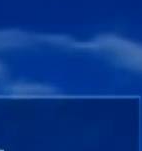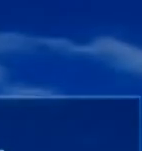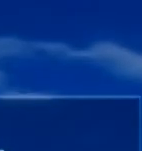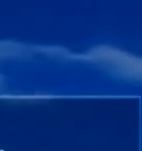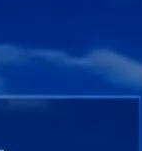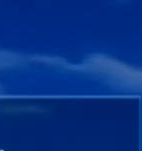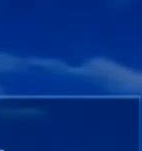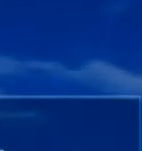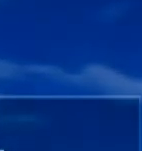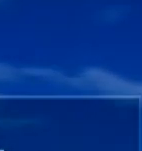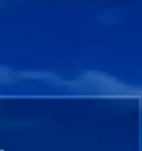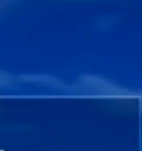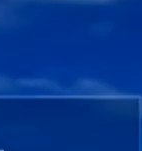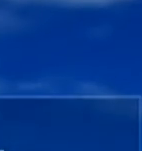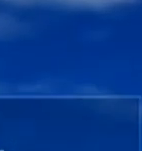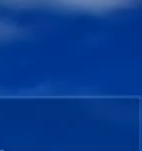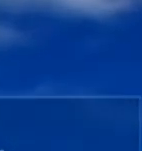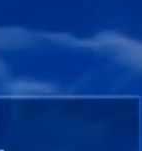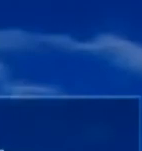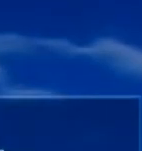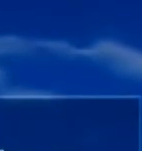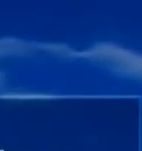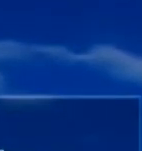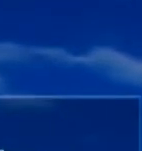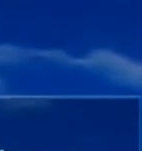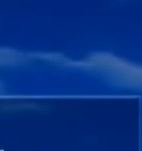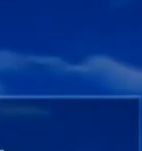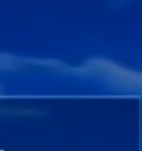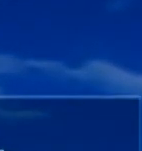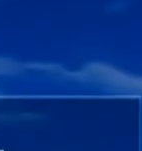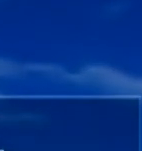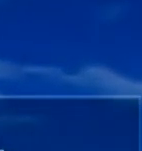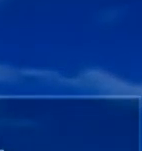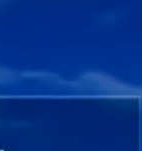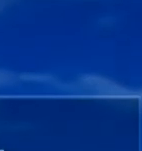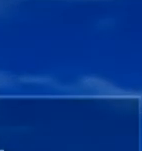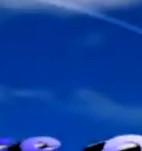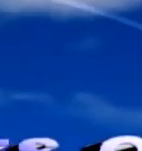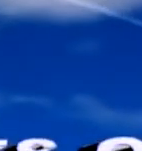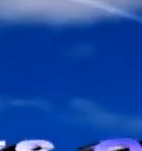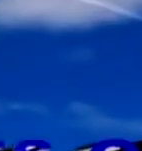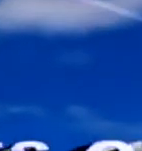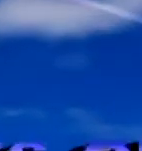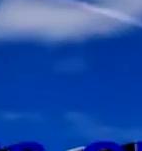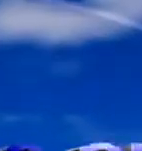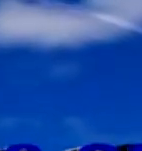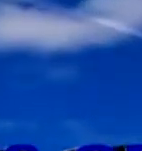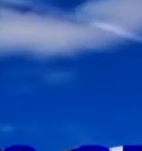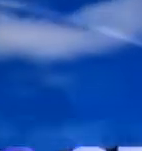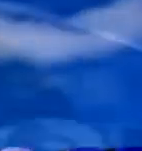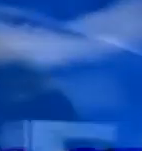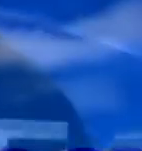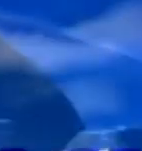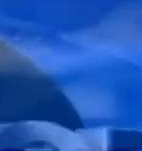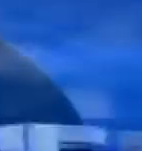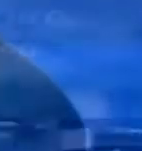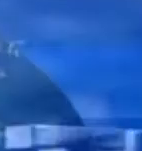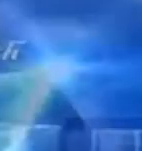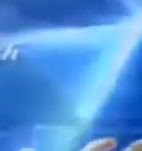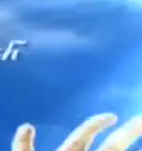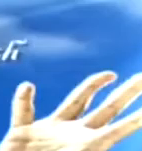sun upon a tree. A life was willing there to give, that